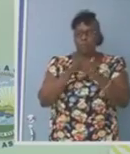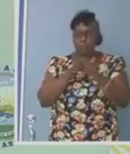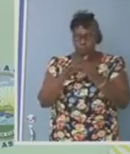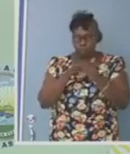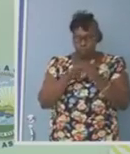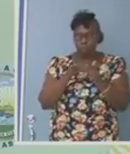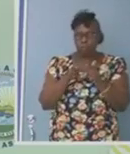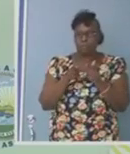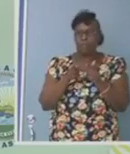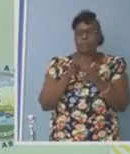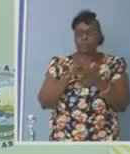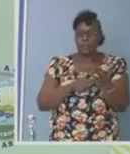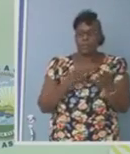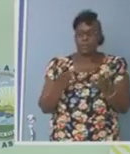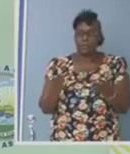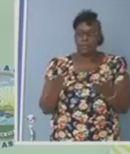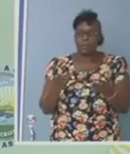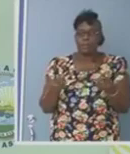times before.